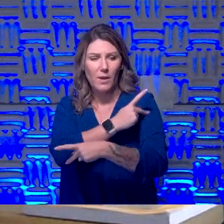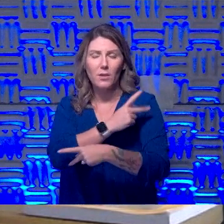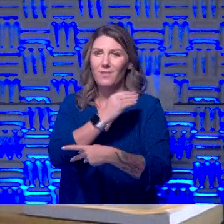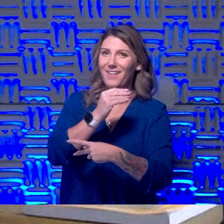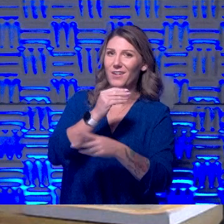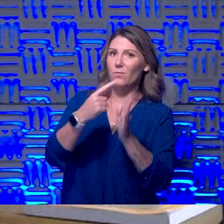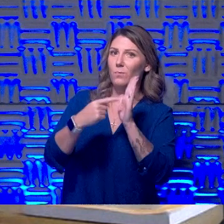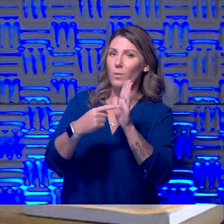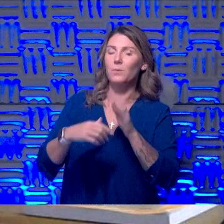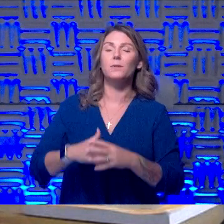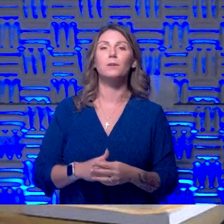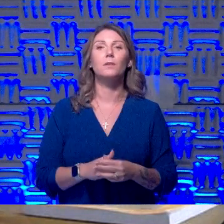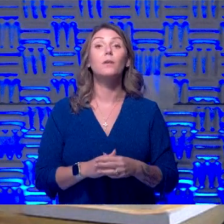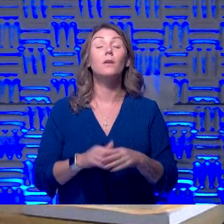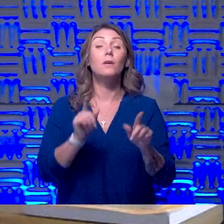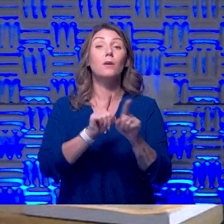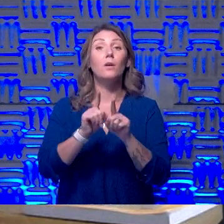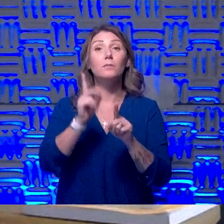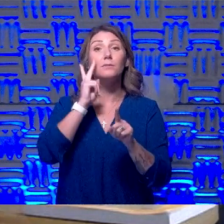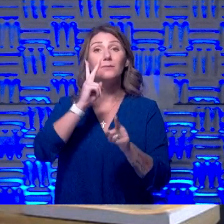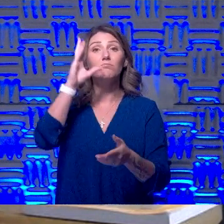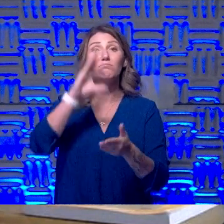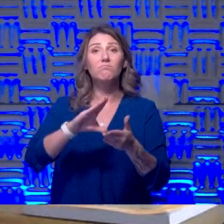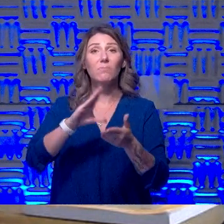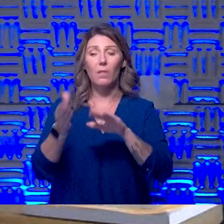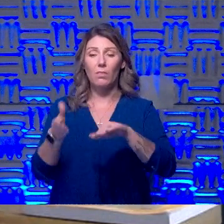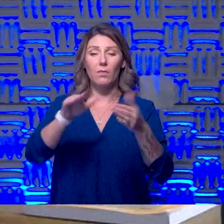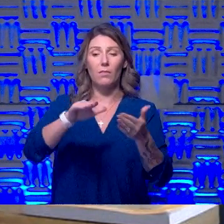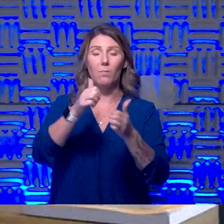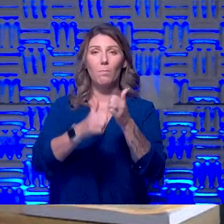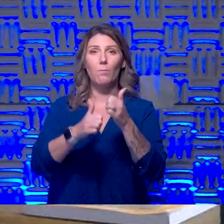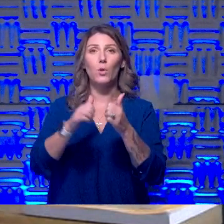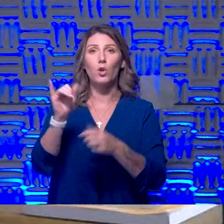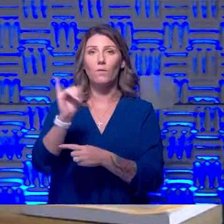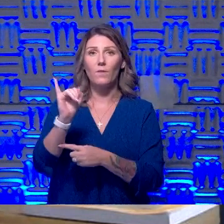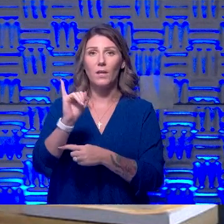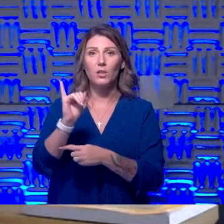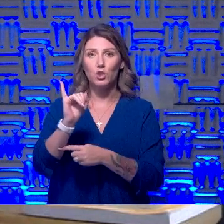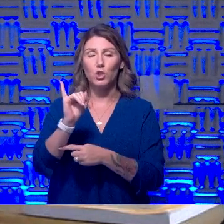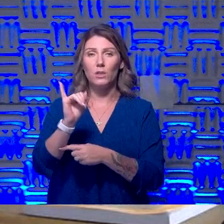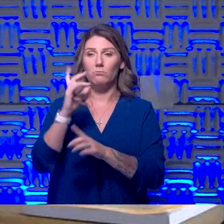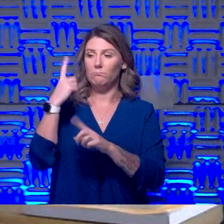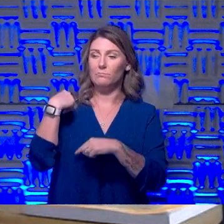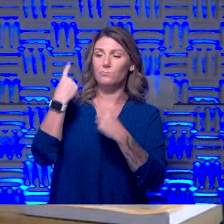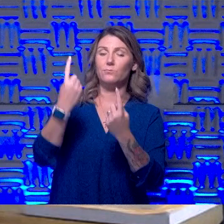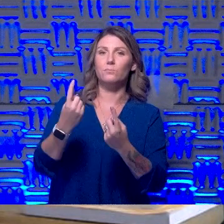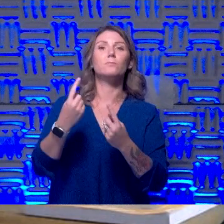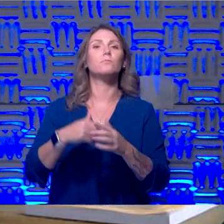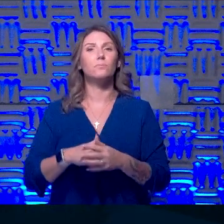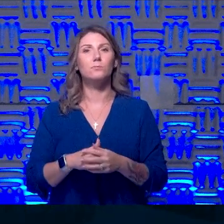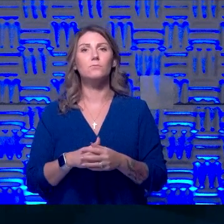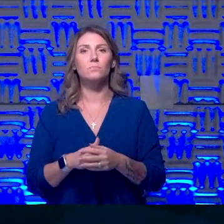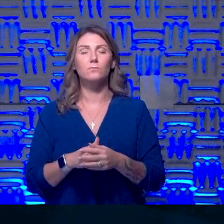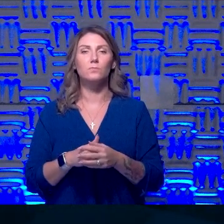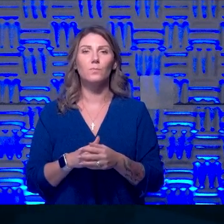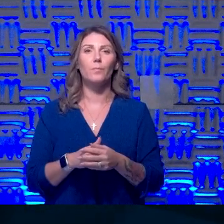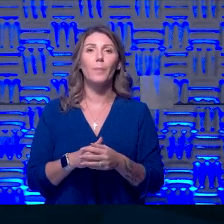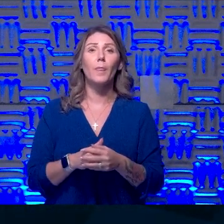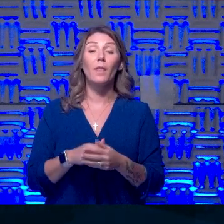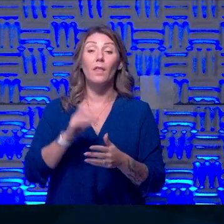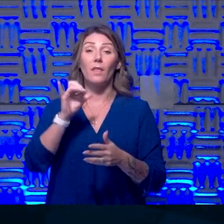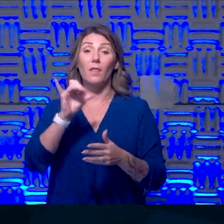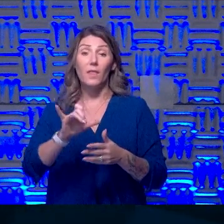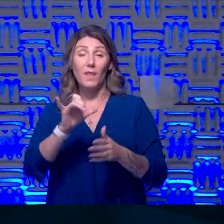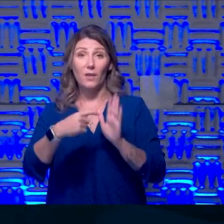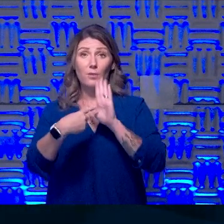certainly, we've also seen a reduction in the deaths per infection over time as we've gone through. And I think that's a